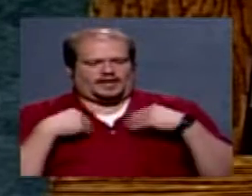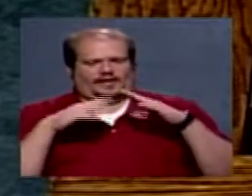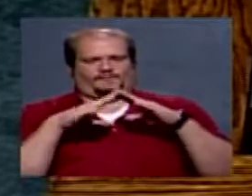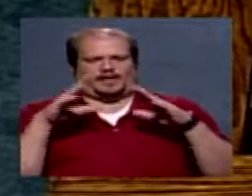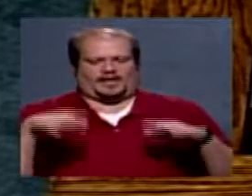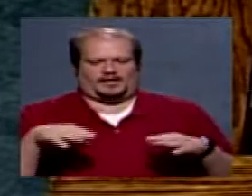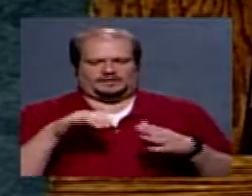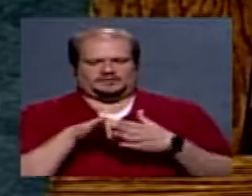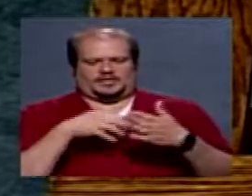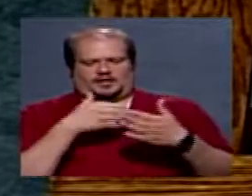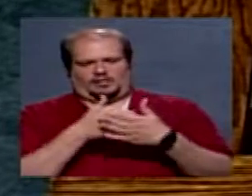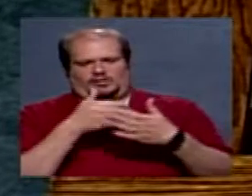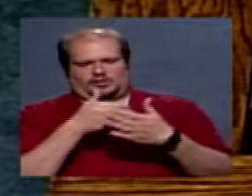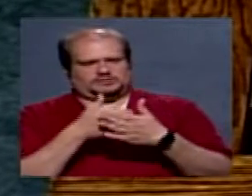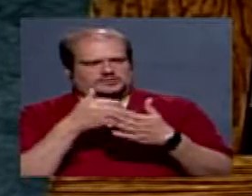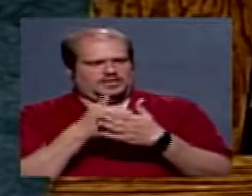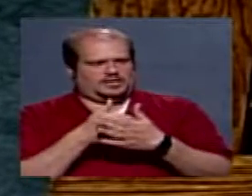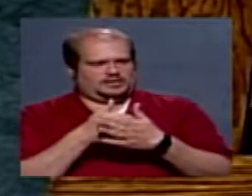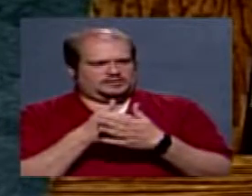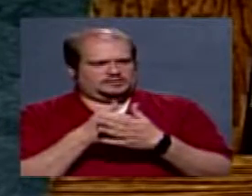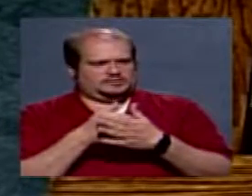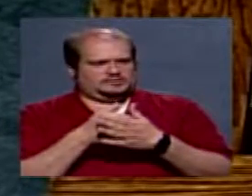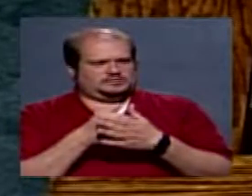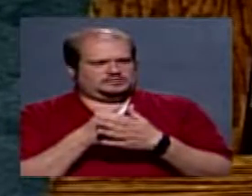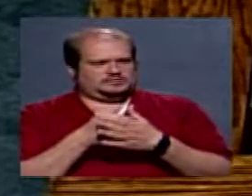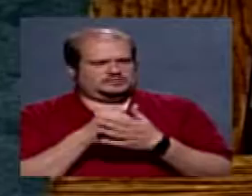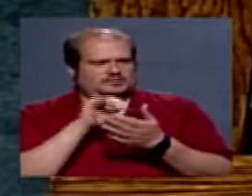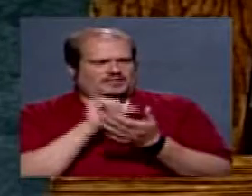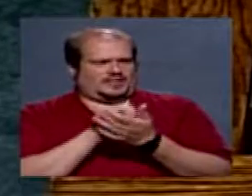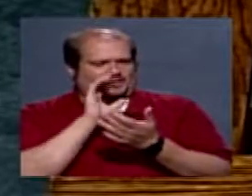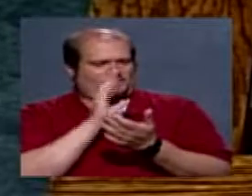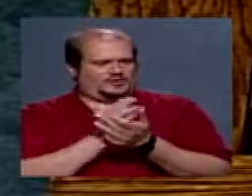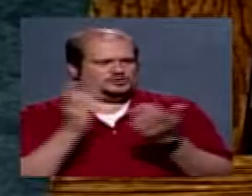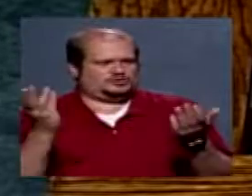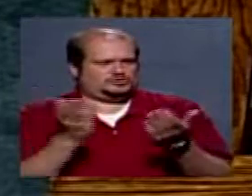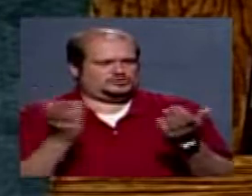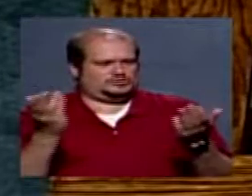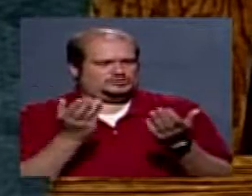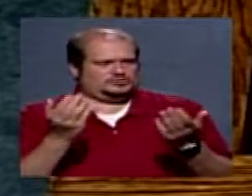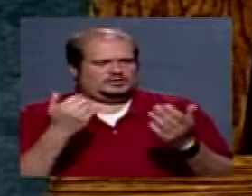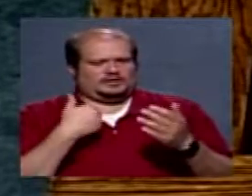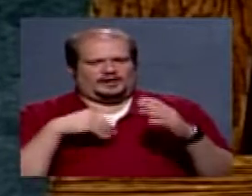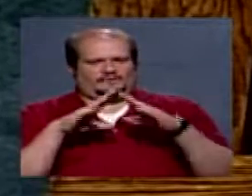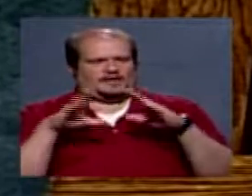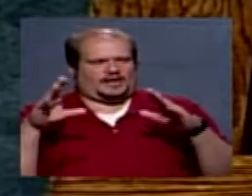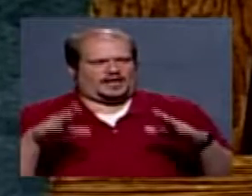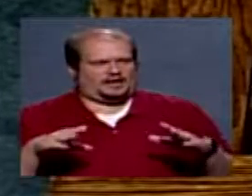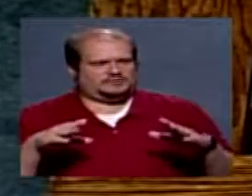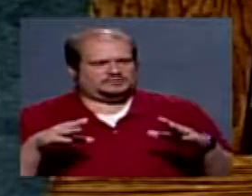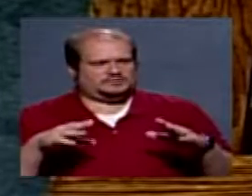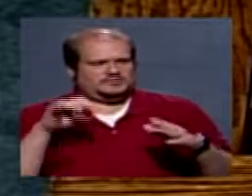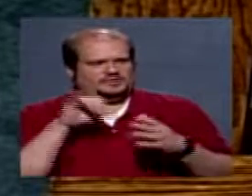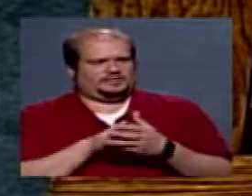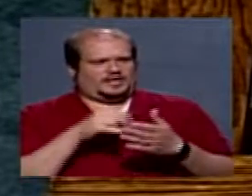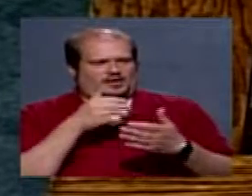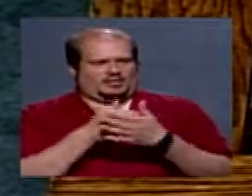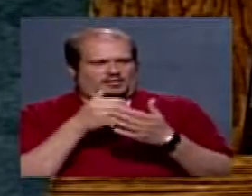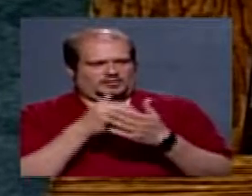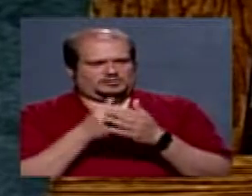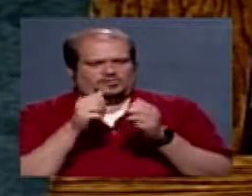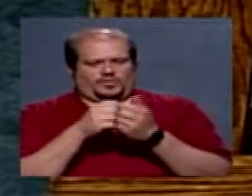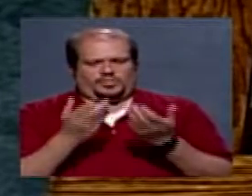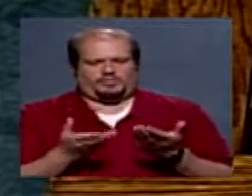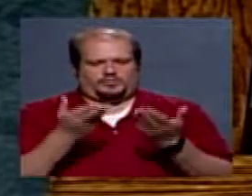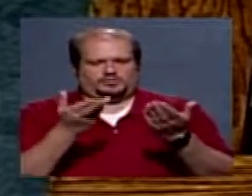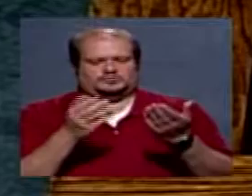that is alongside this picture right here. There is a house that is alongside what they're